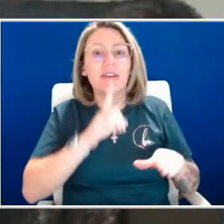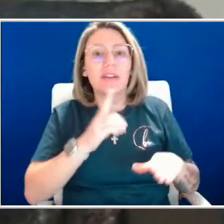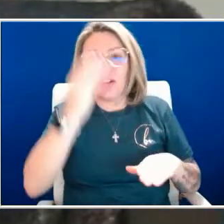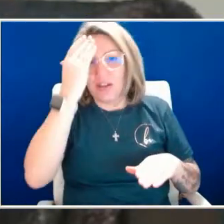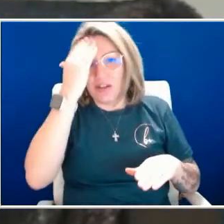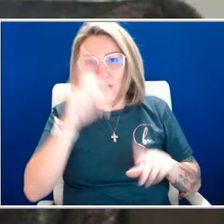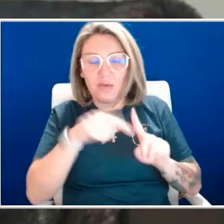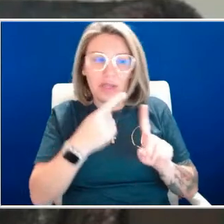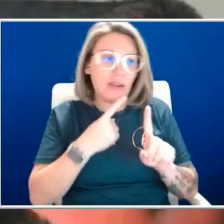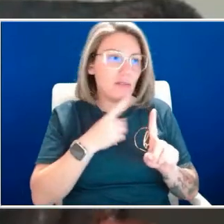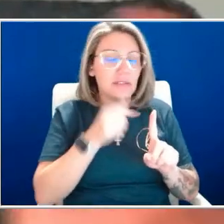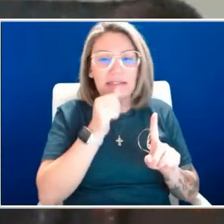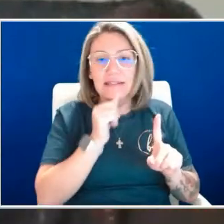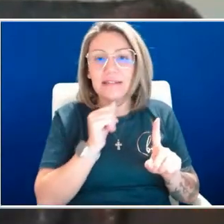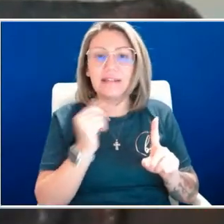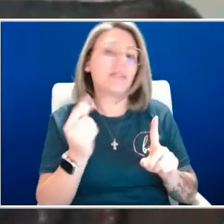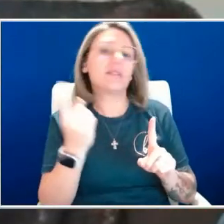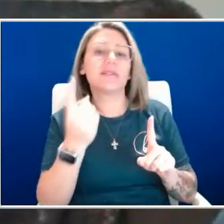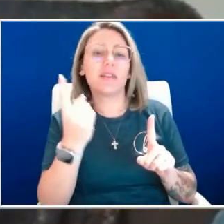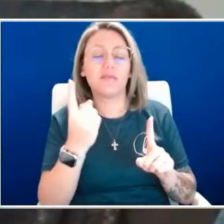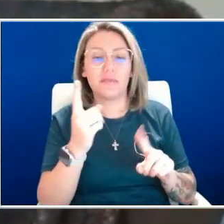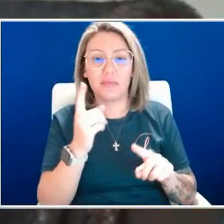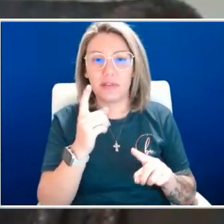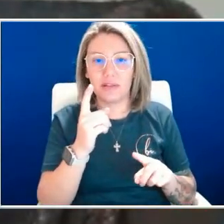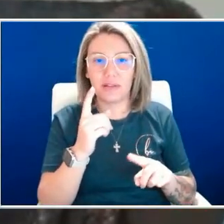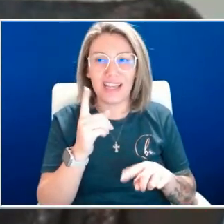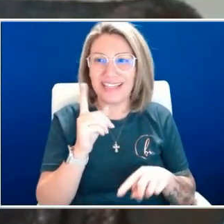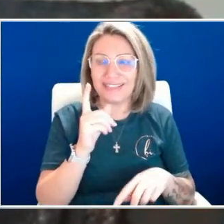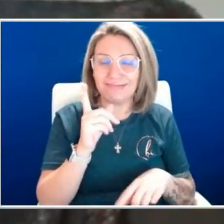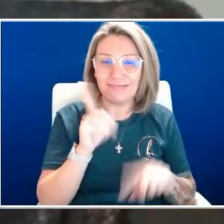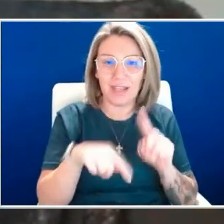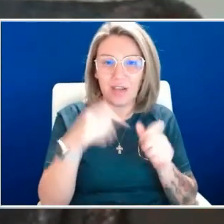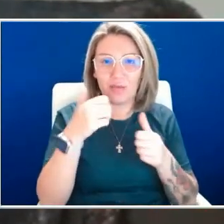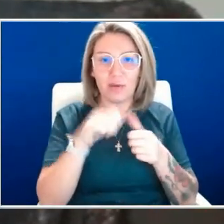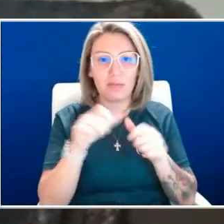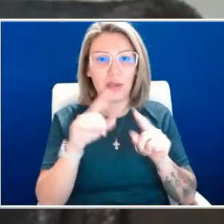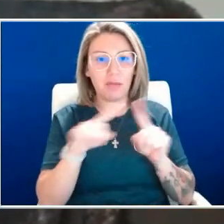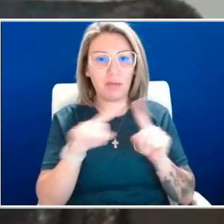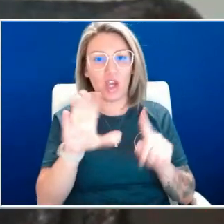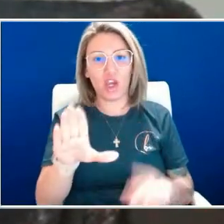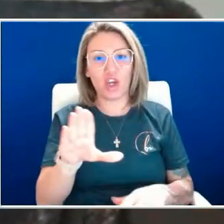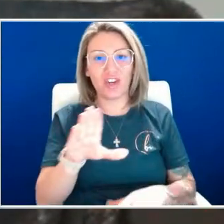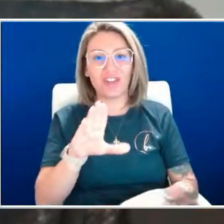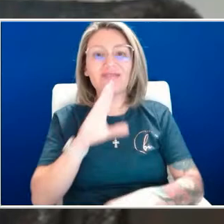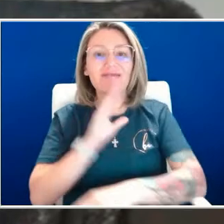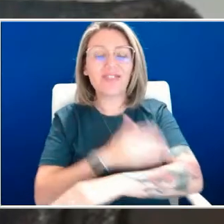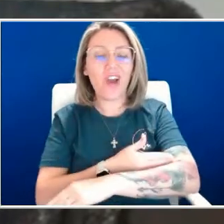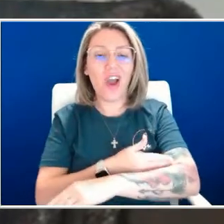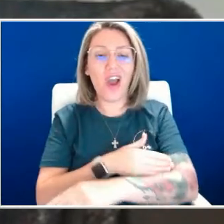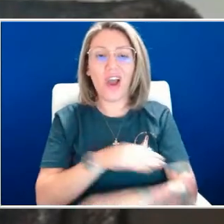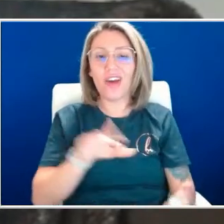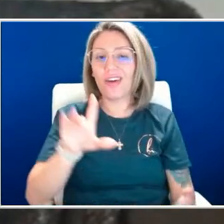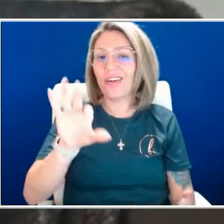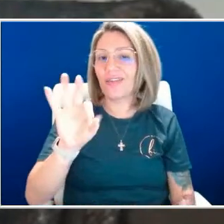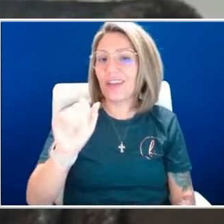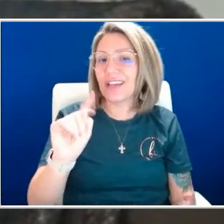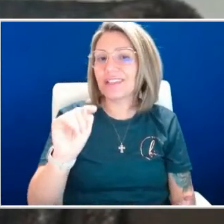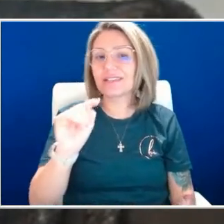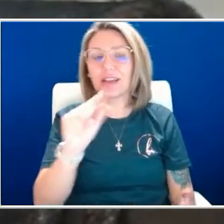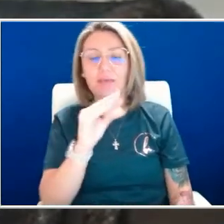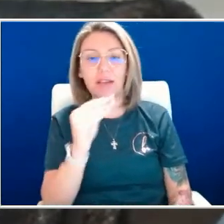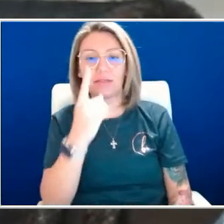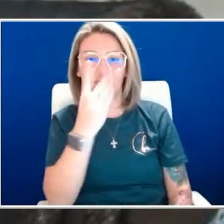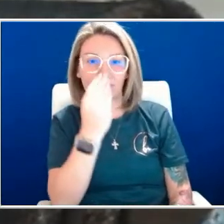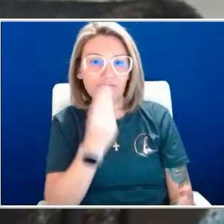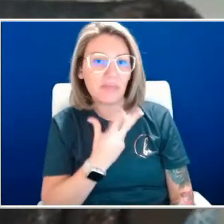this, I mean, something I don't remember. Her daughter FaceTimed me, and she told me it was her mom's birthday. And